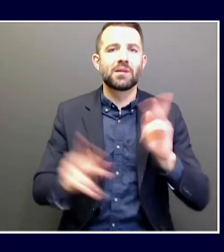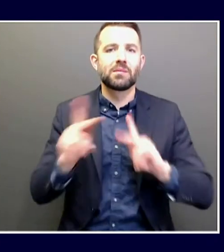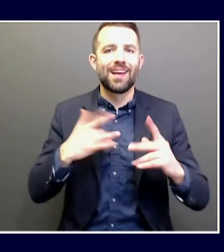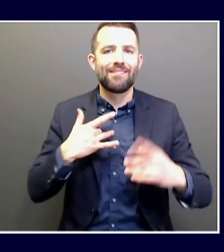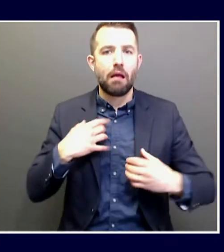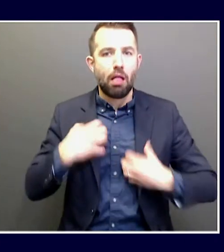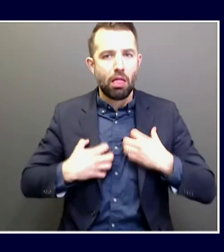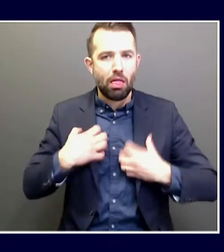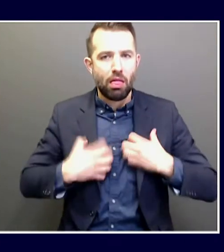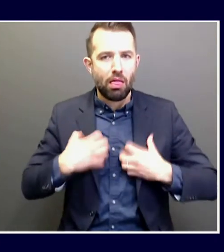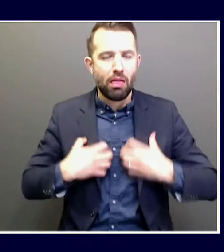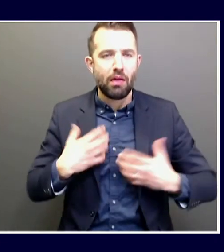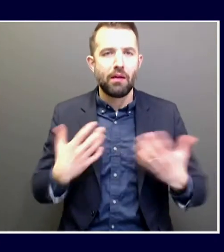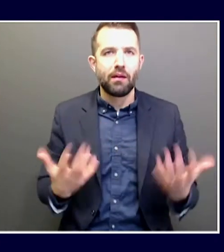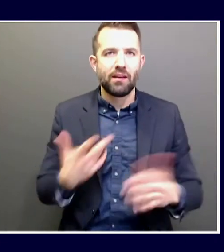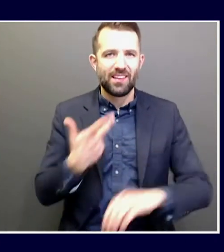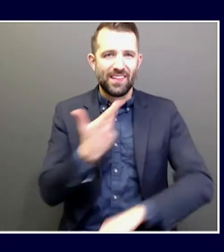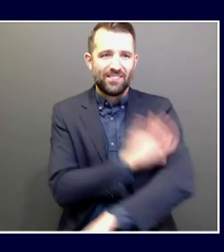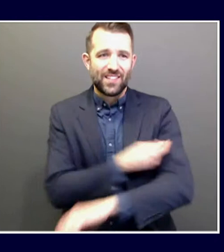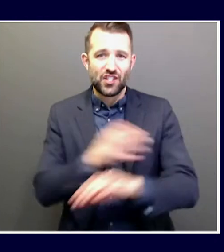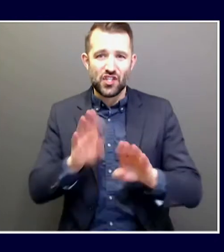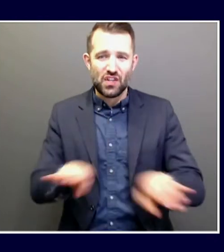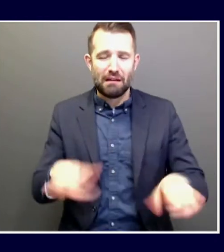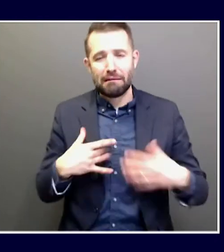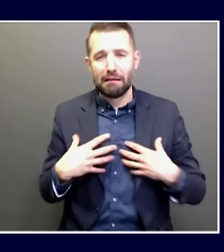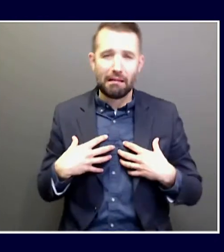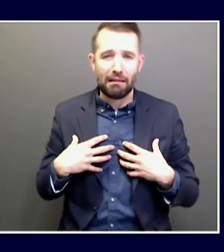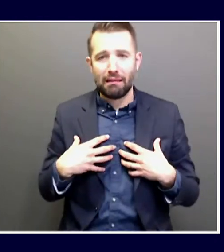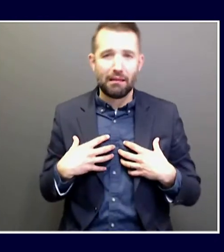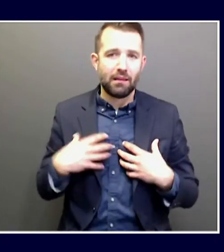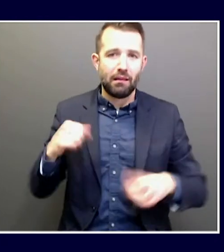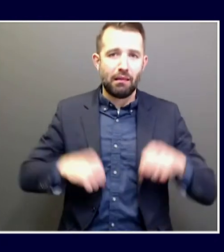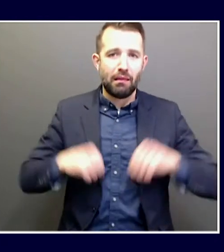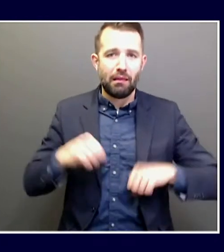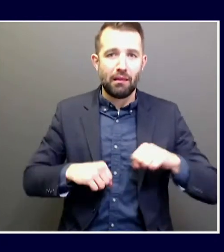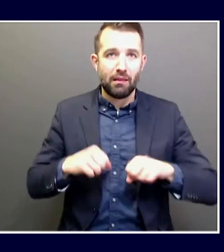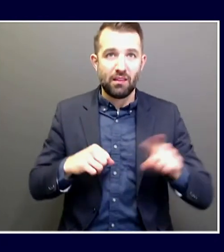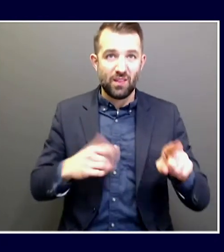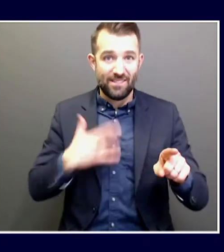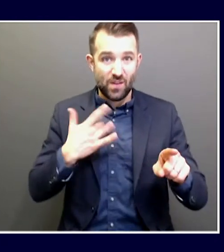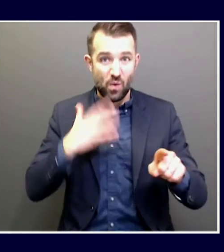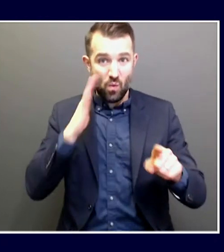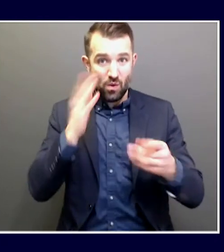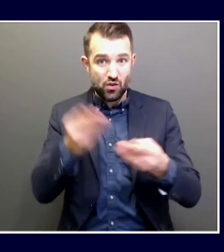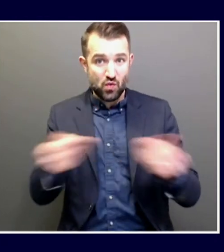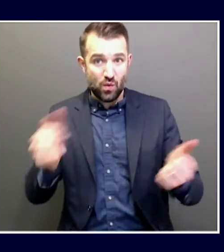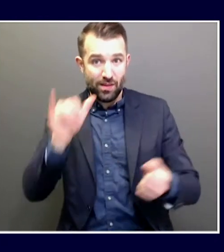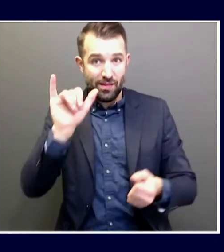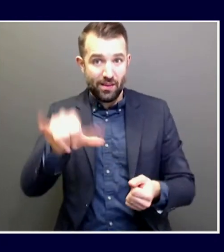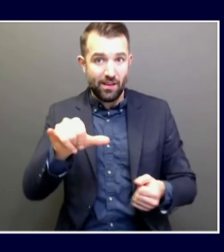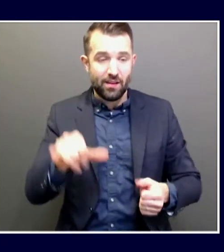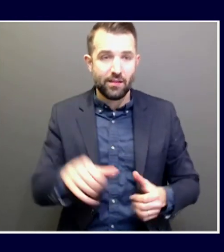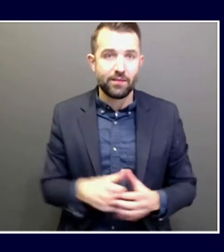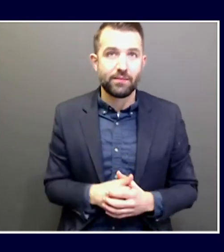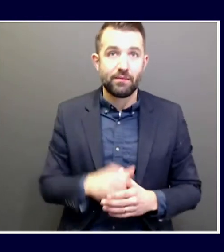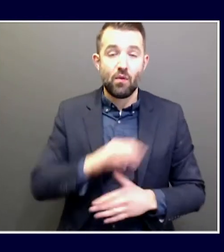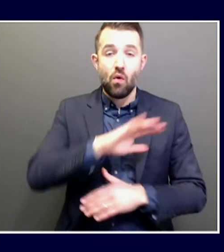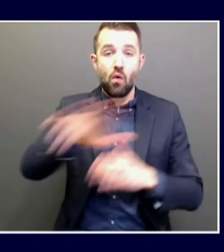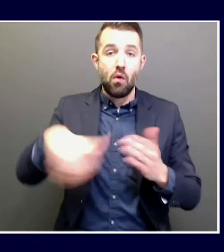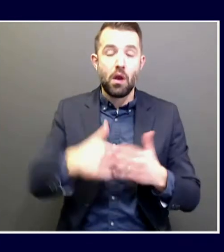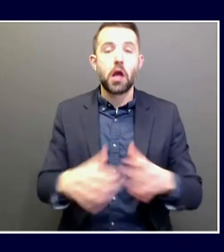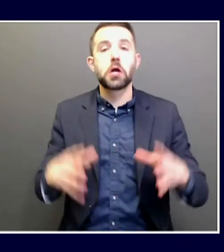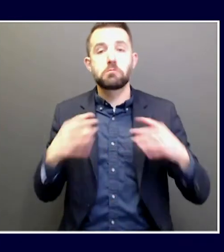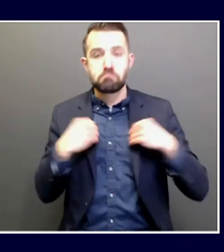COVID vaccine could go away completely? I can't predict what may happen on that front. All I can